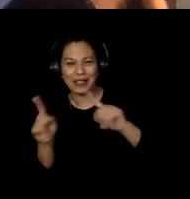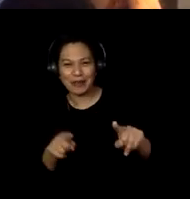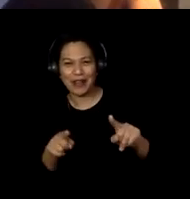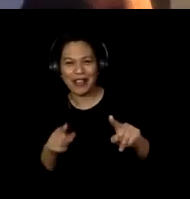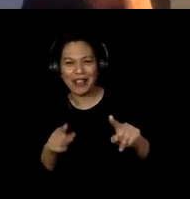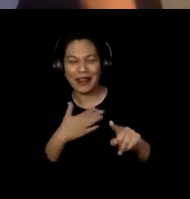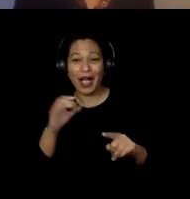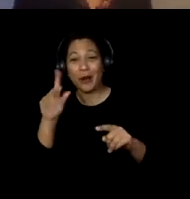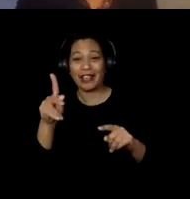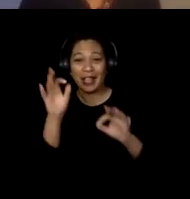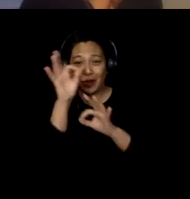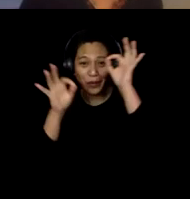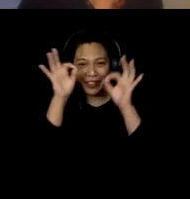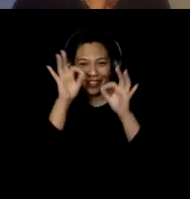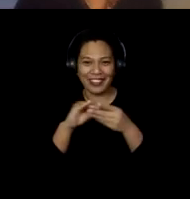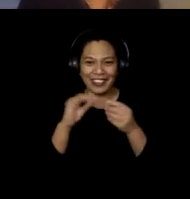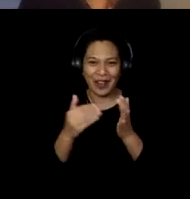Okay, Google comments.